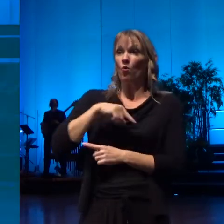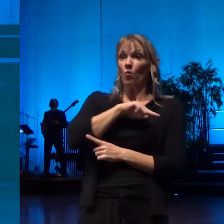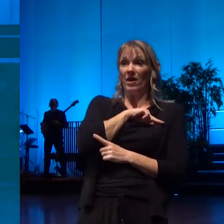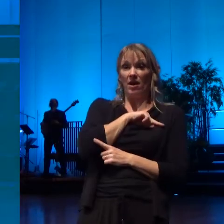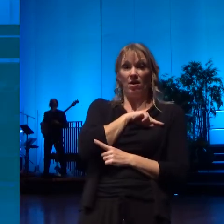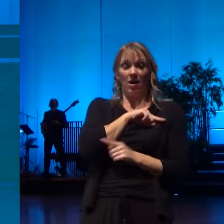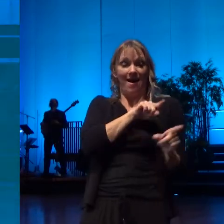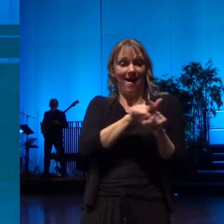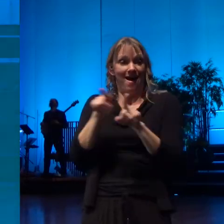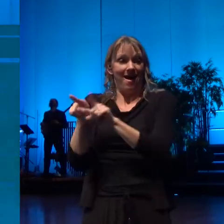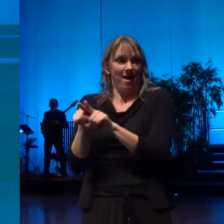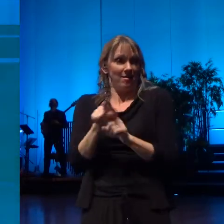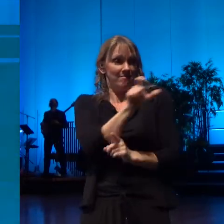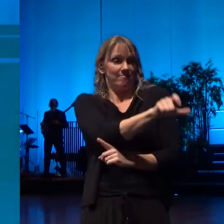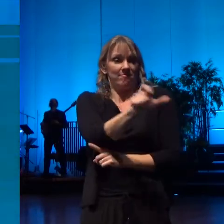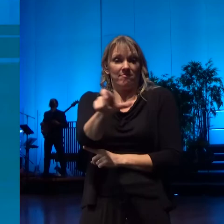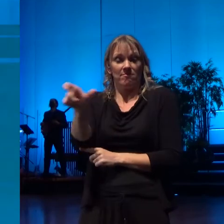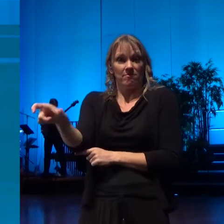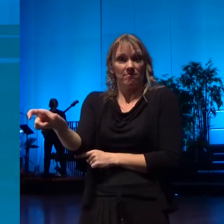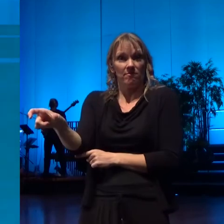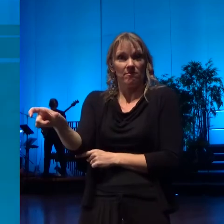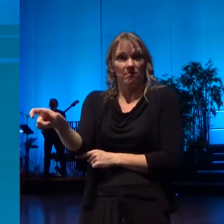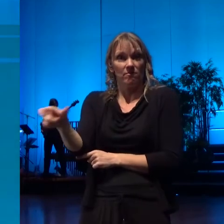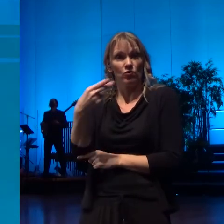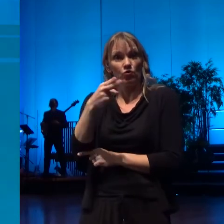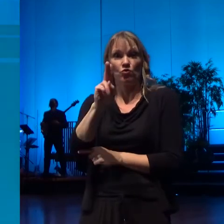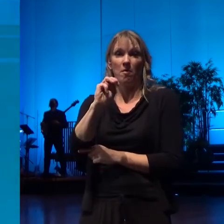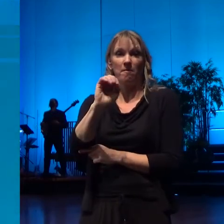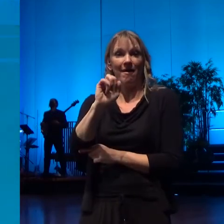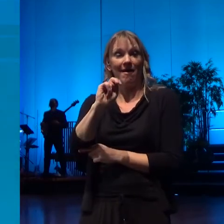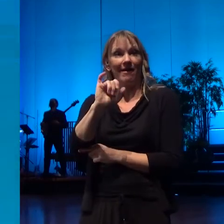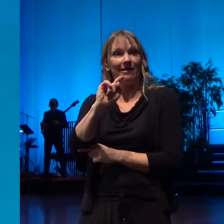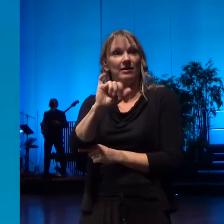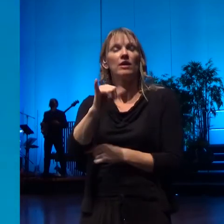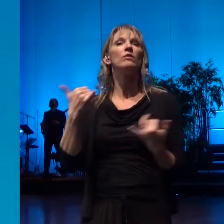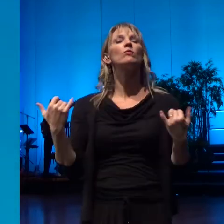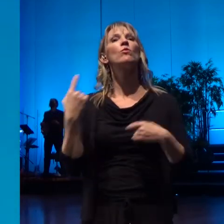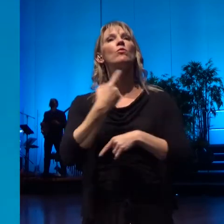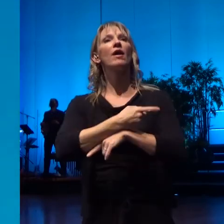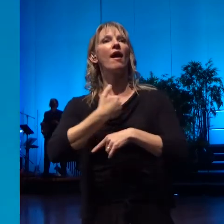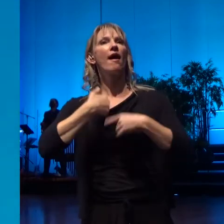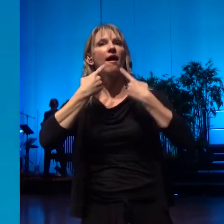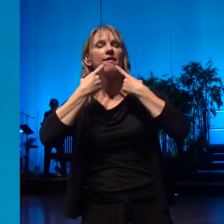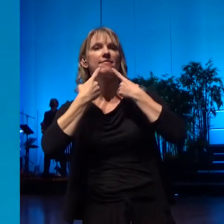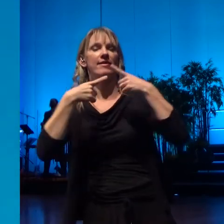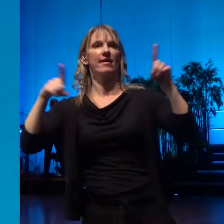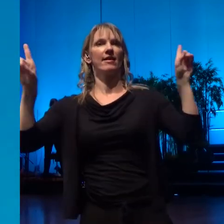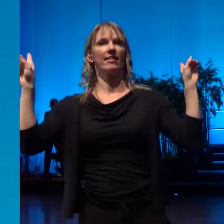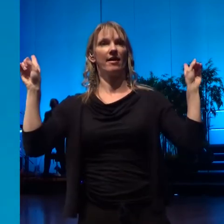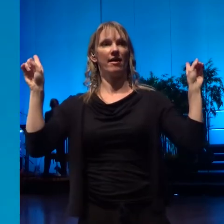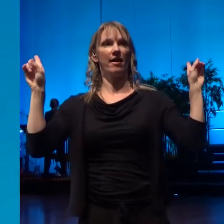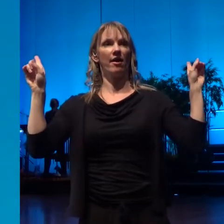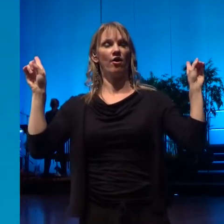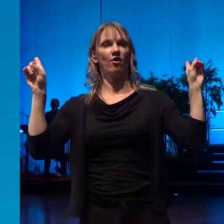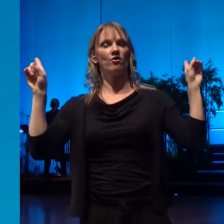as humanity. So what I declare this day is those